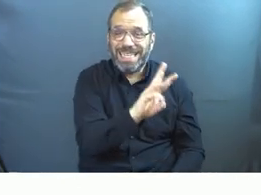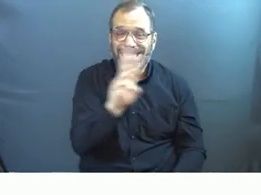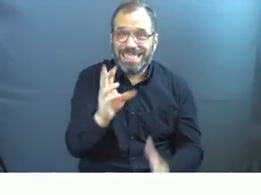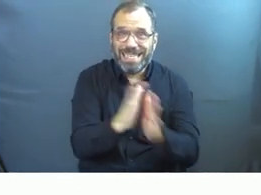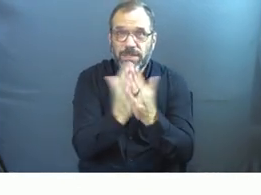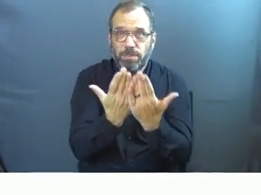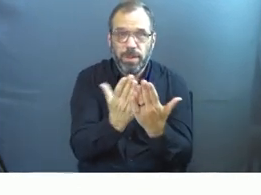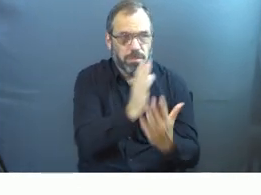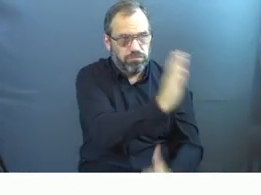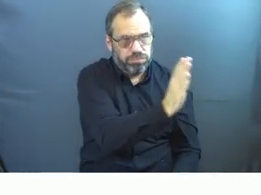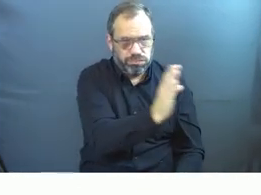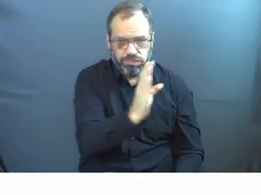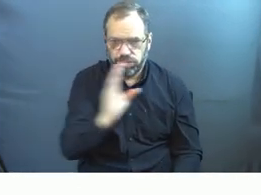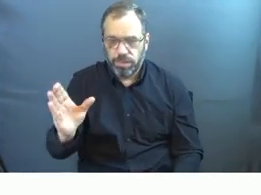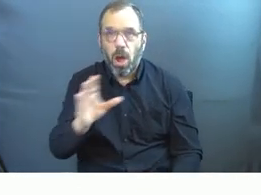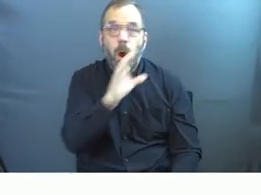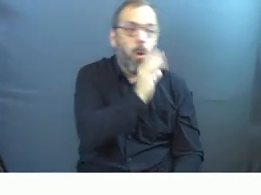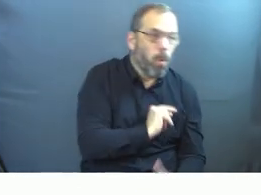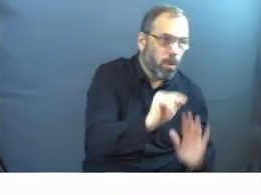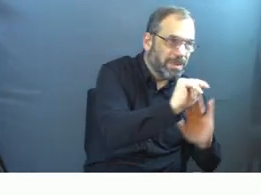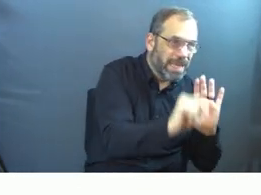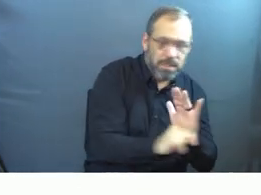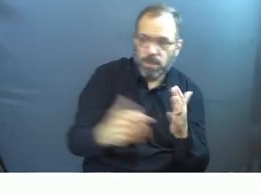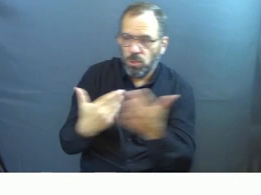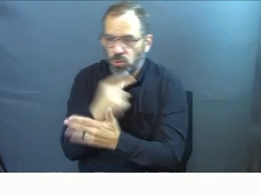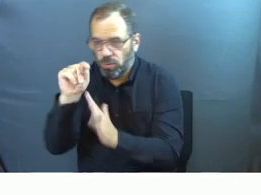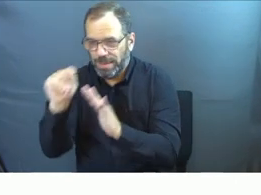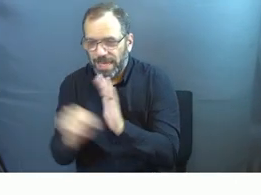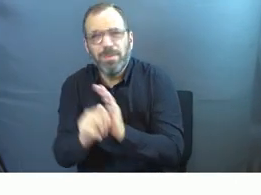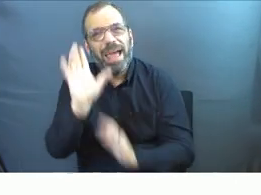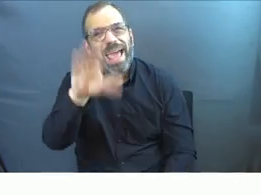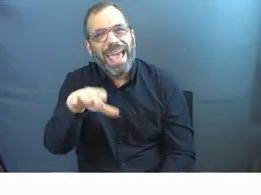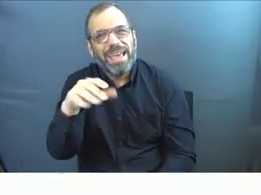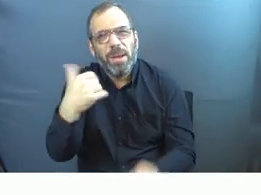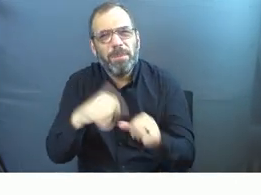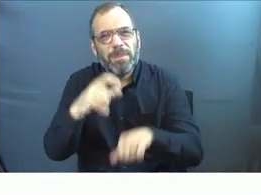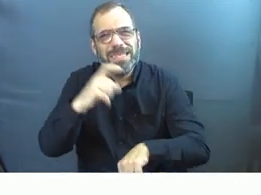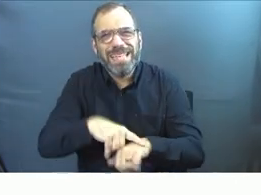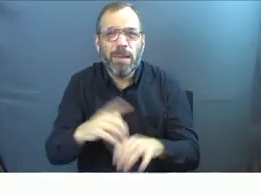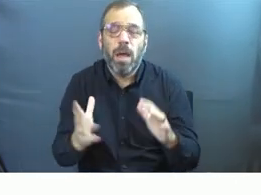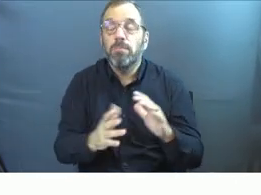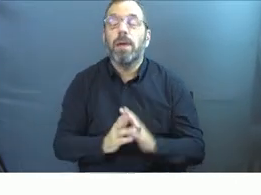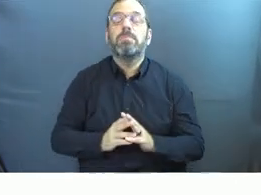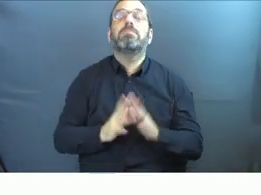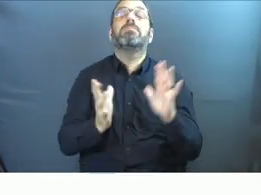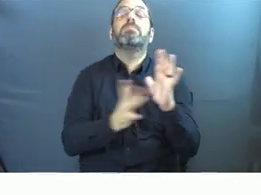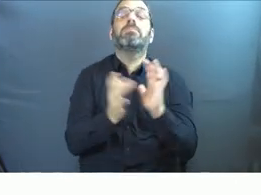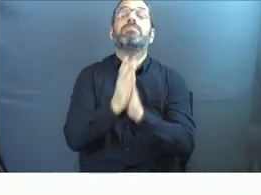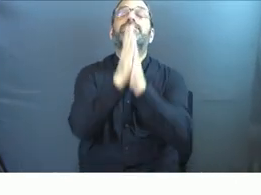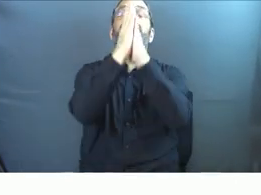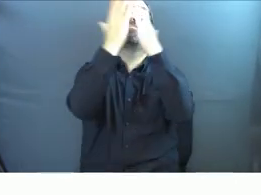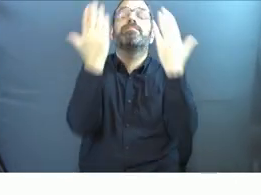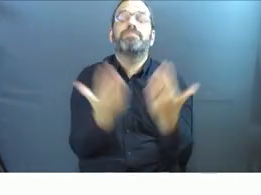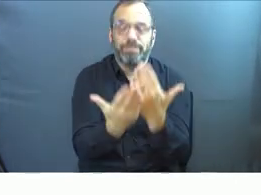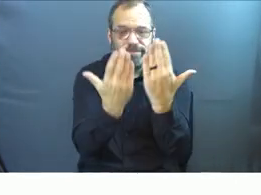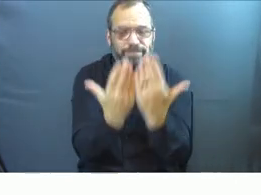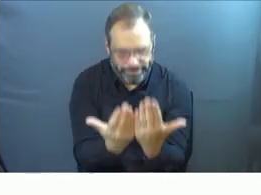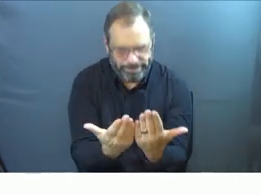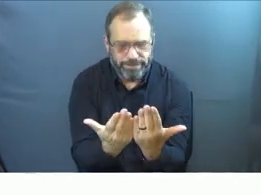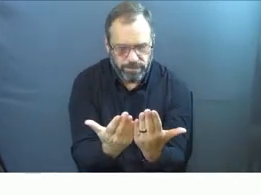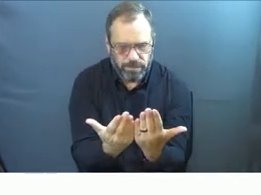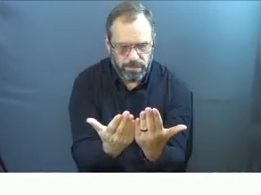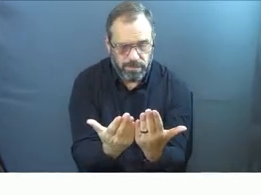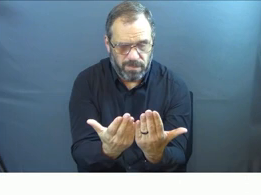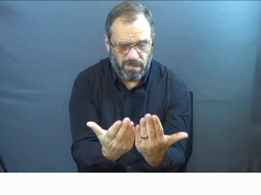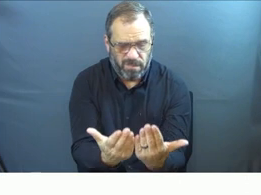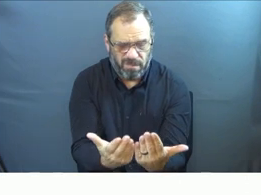66 books, Old and New Testament. And sometimes, have you ever had the moment where you just kind of open the Bible up at random and you like look at a page and you